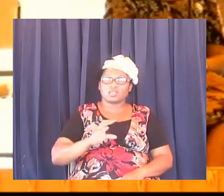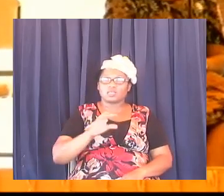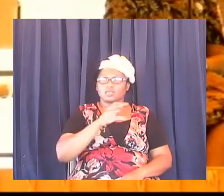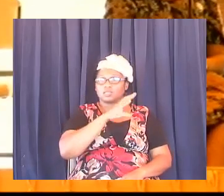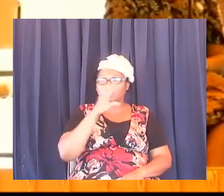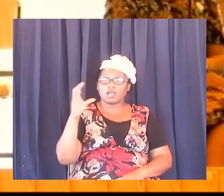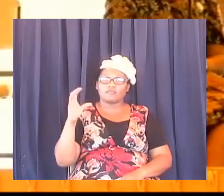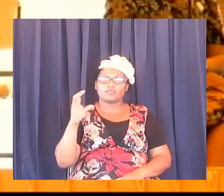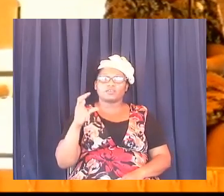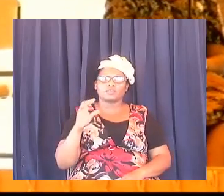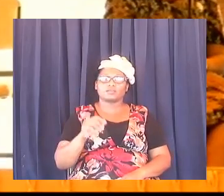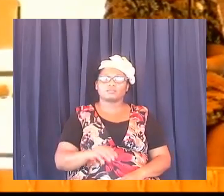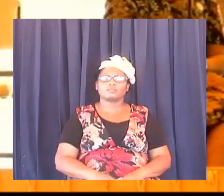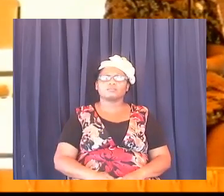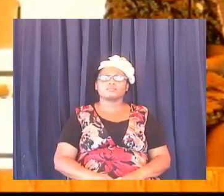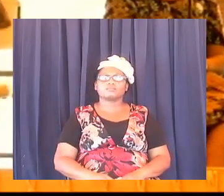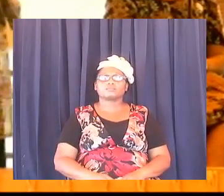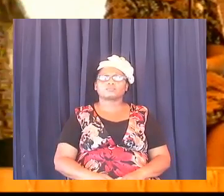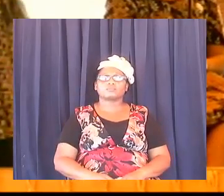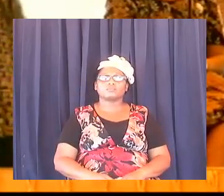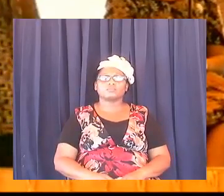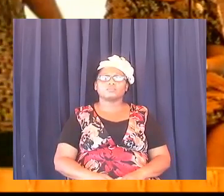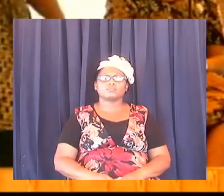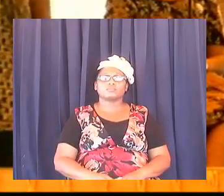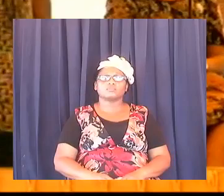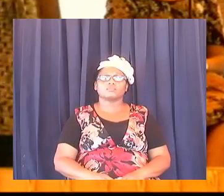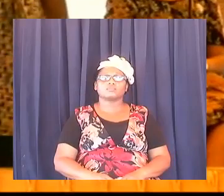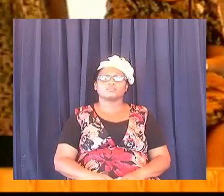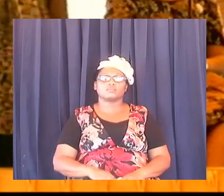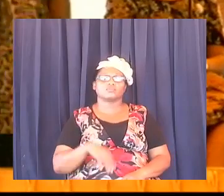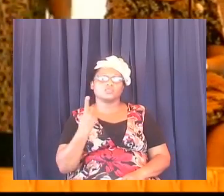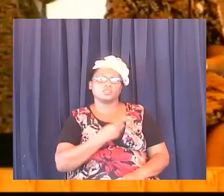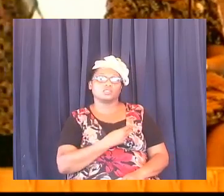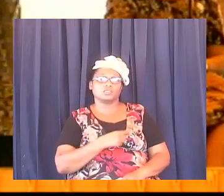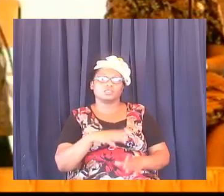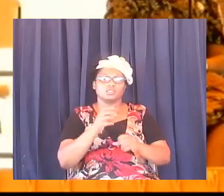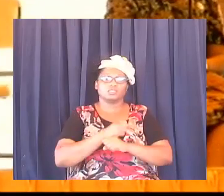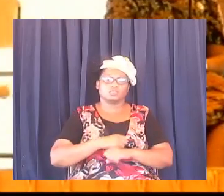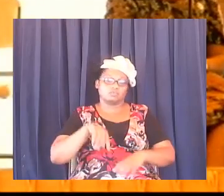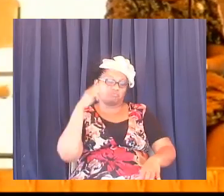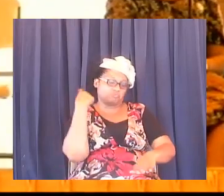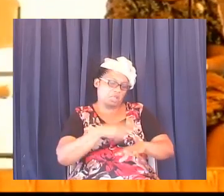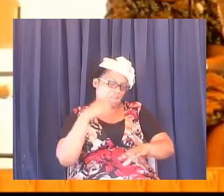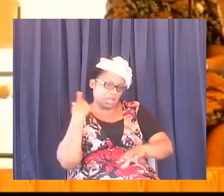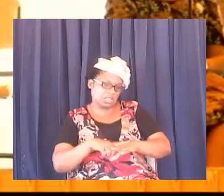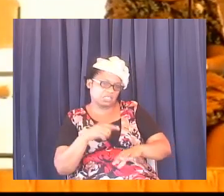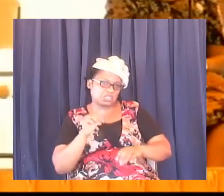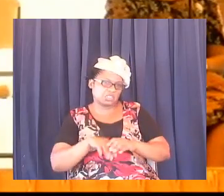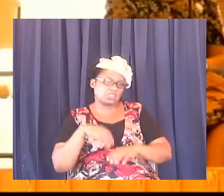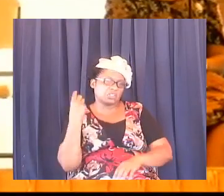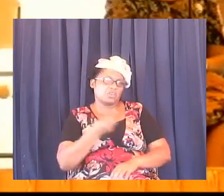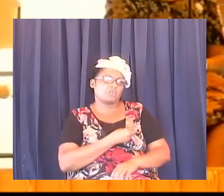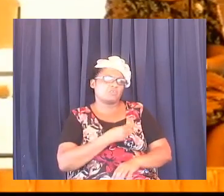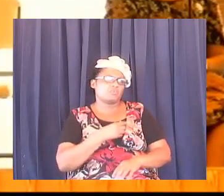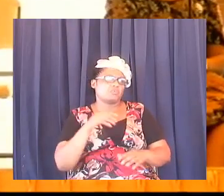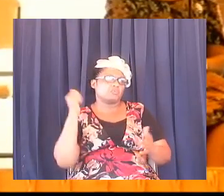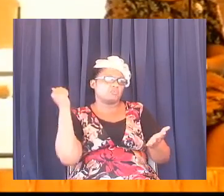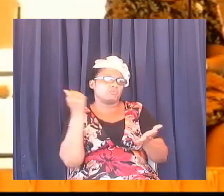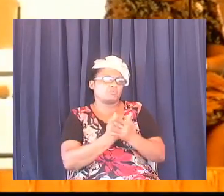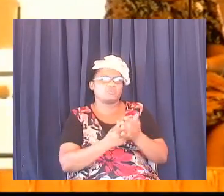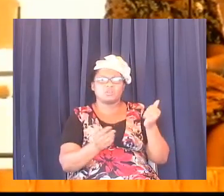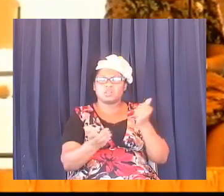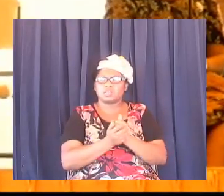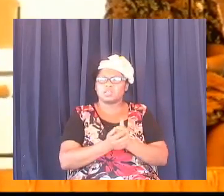suffering, which of we can take any lashes in our backs or any nail in our raw hand. If like a fire burn us,